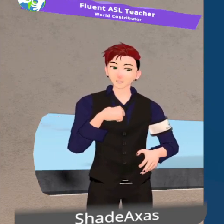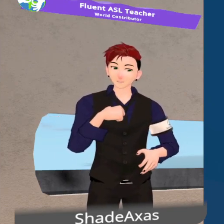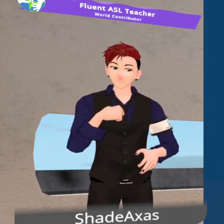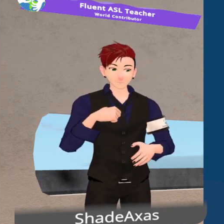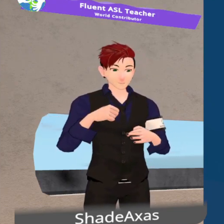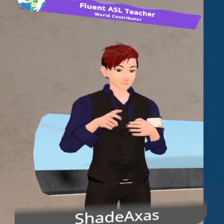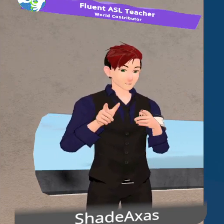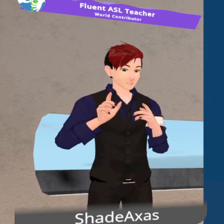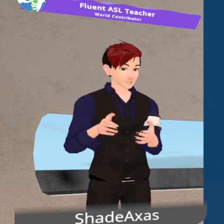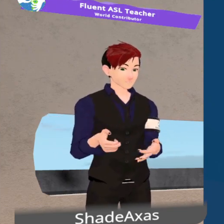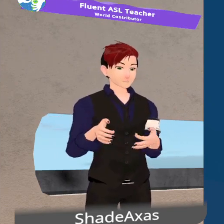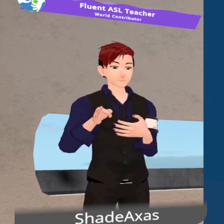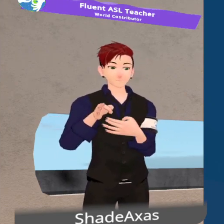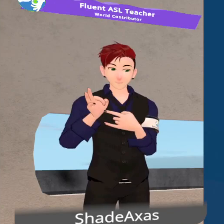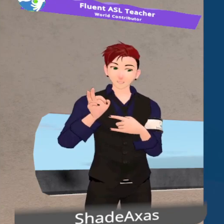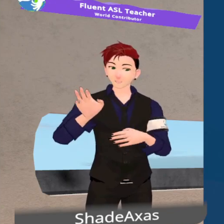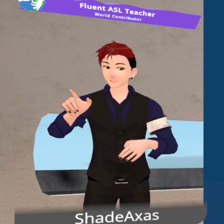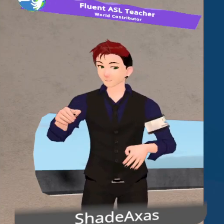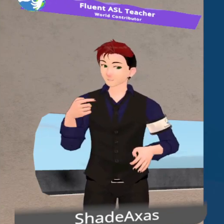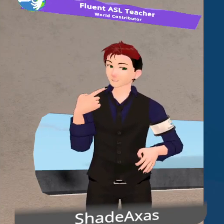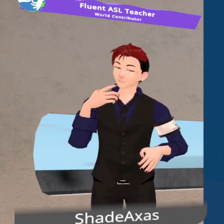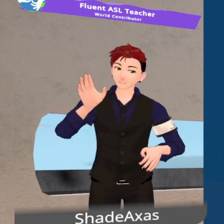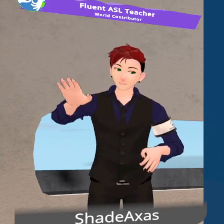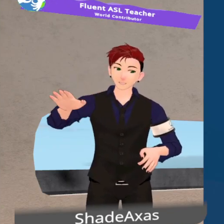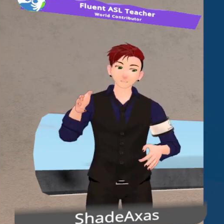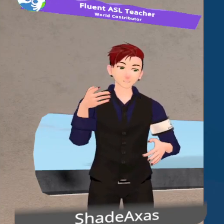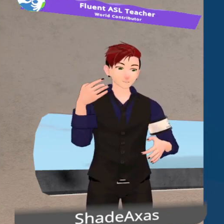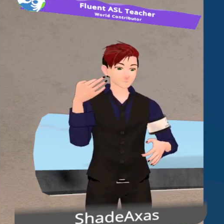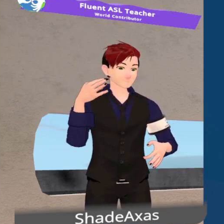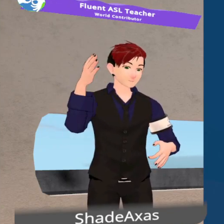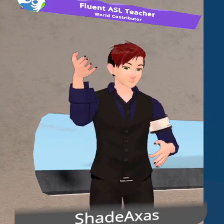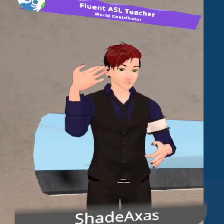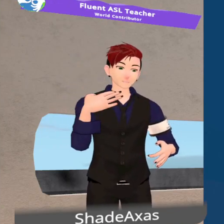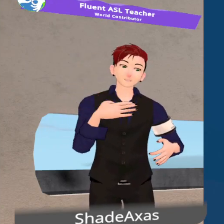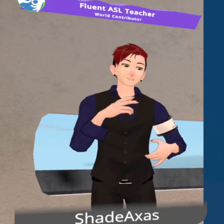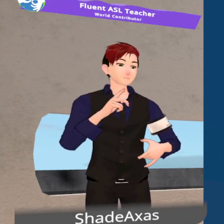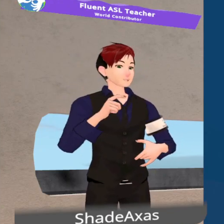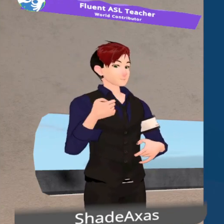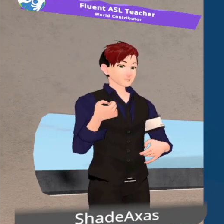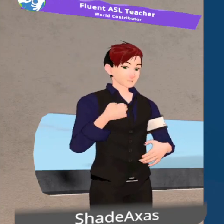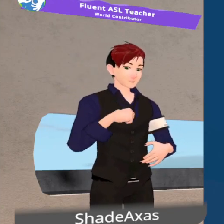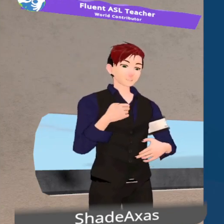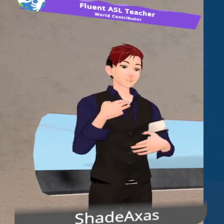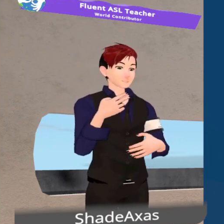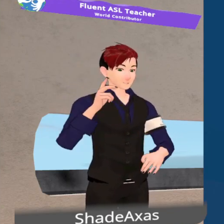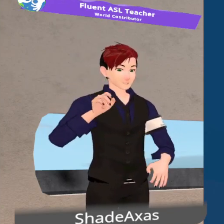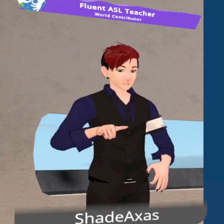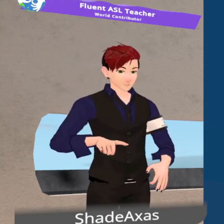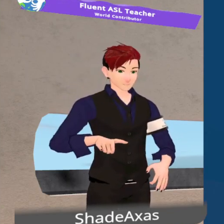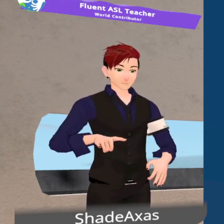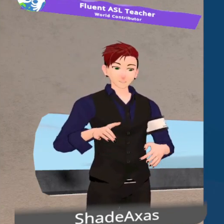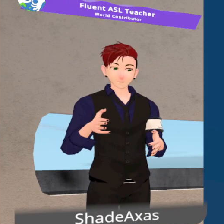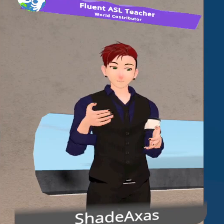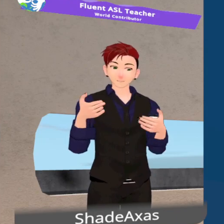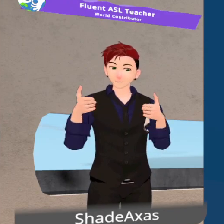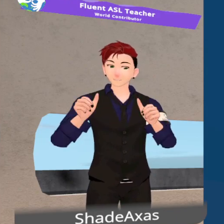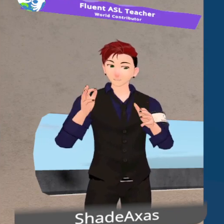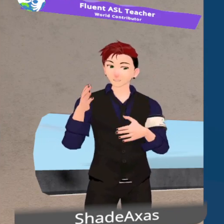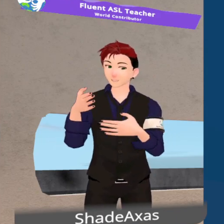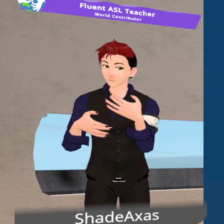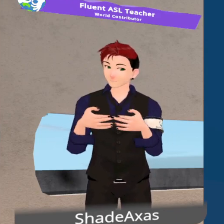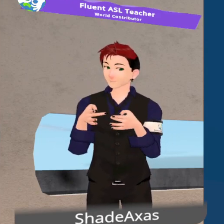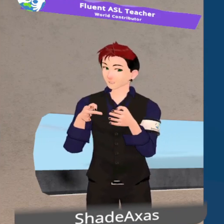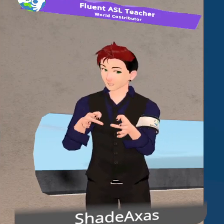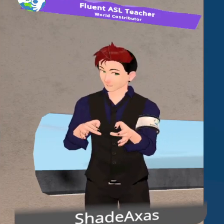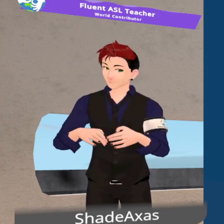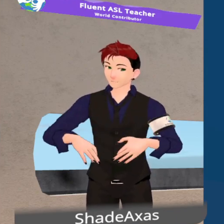your mic off during class, unless you're recognized and say, hey, you have a question, by all means, you can voice for that. It's just to try